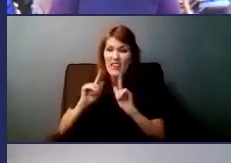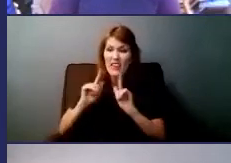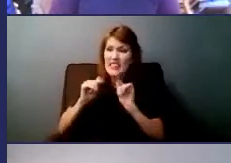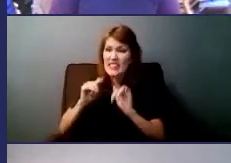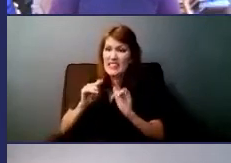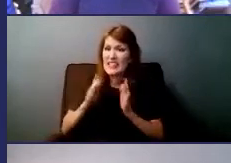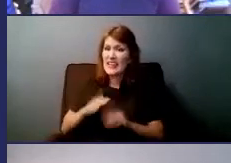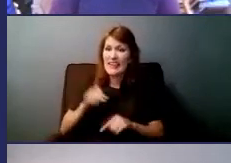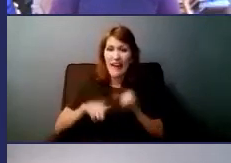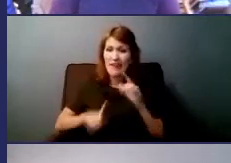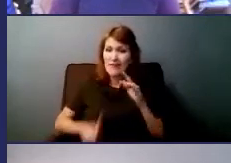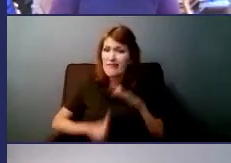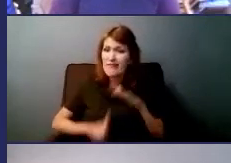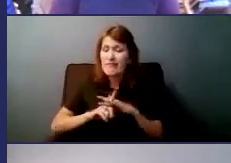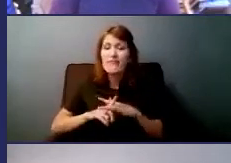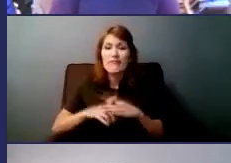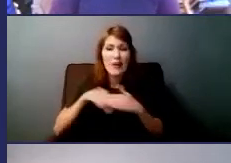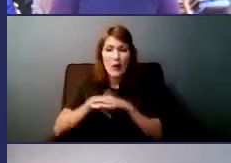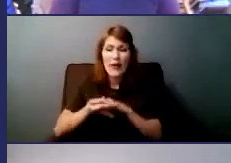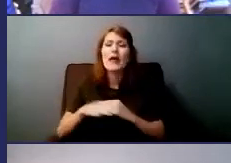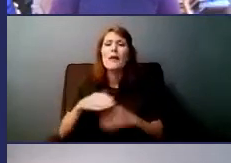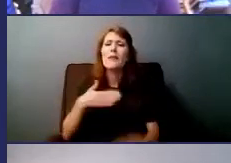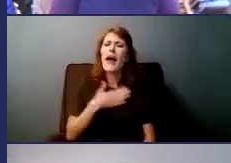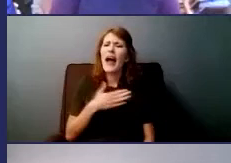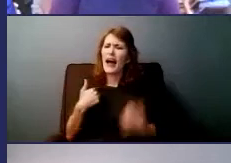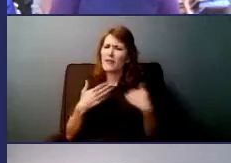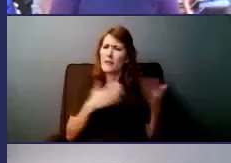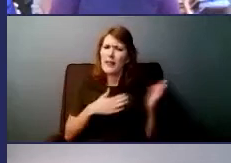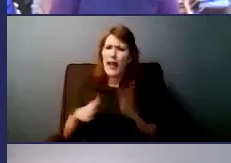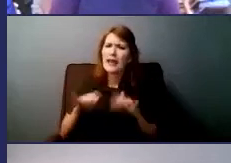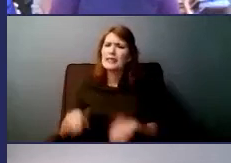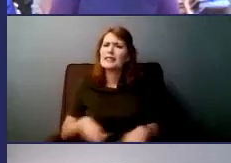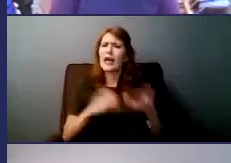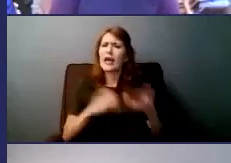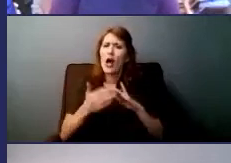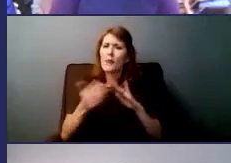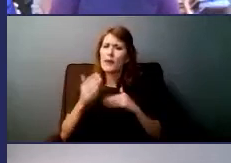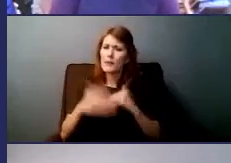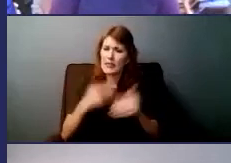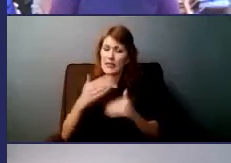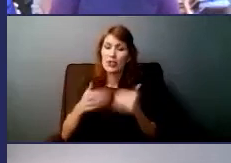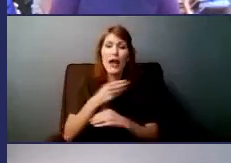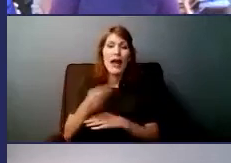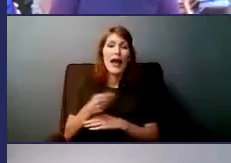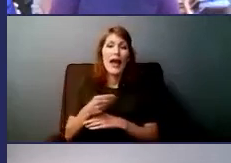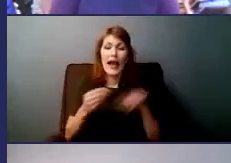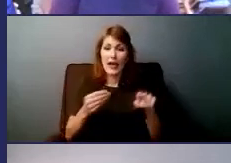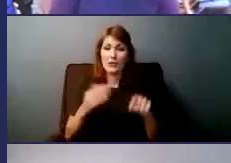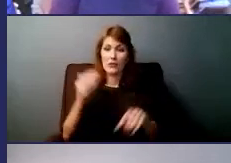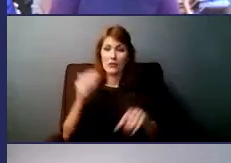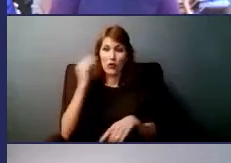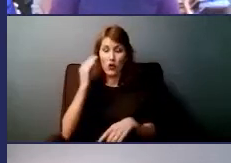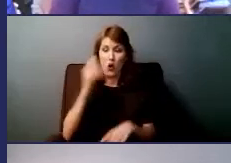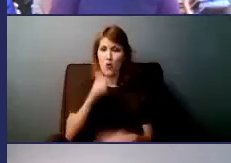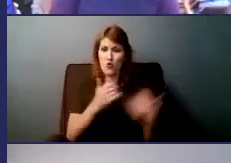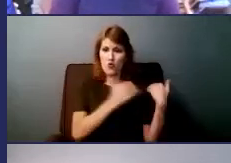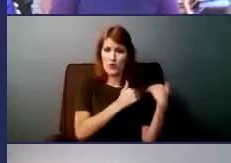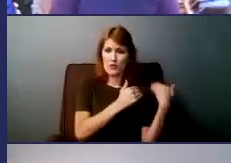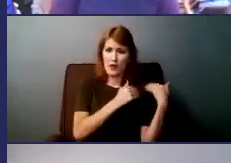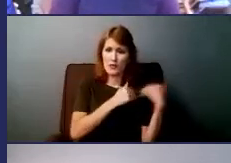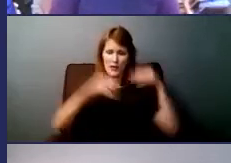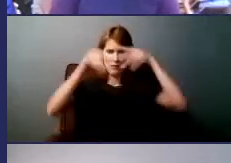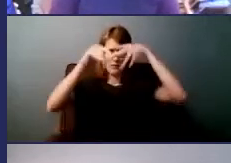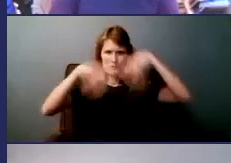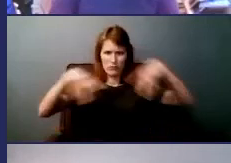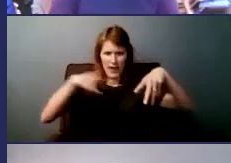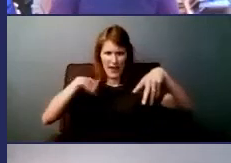Make sure that you have a plan, a standard operating procedure, and a decision tree for whose job it is to handle that, whose job